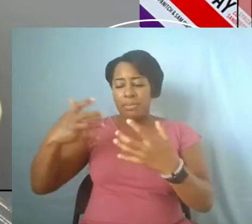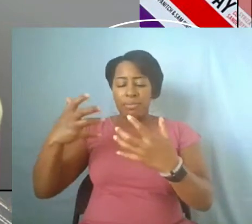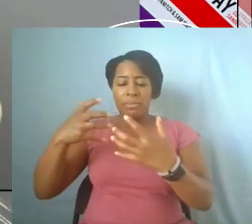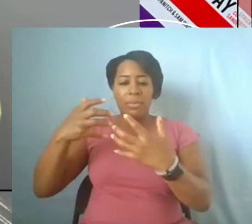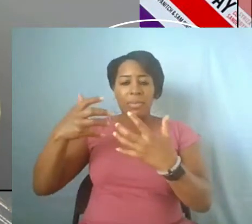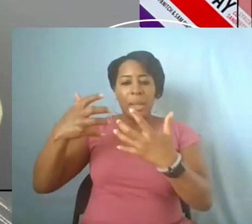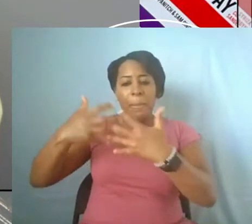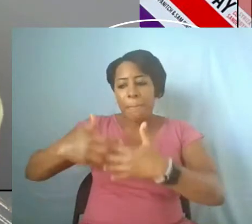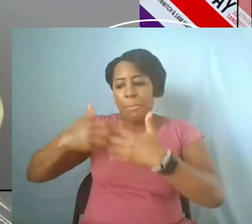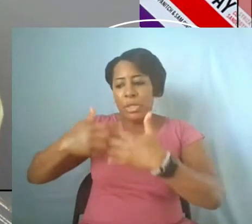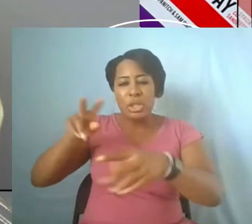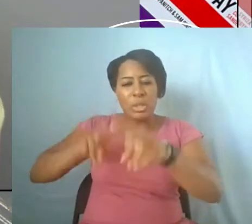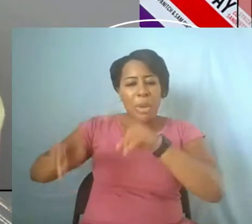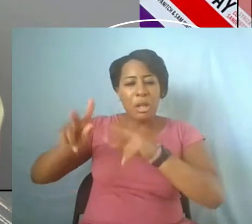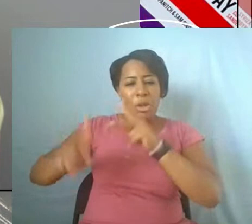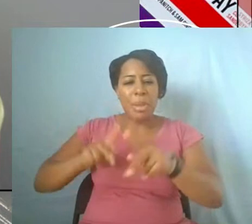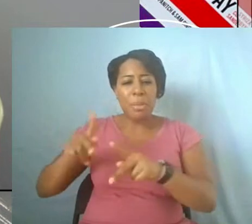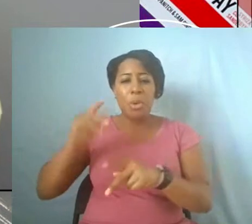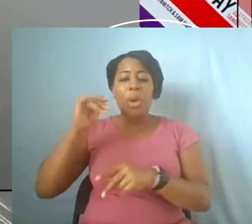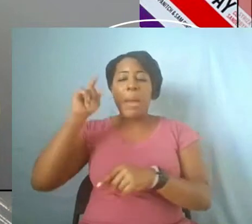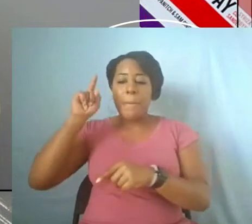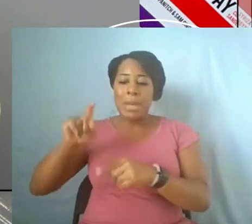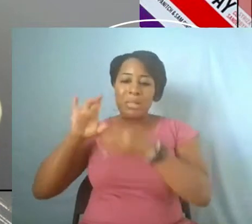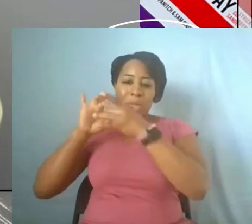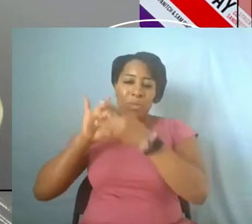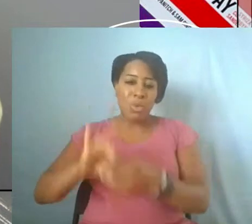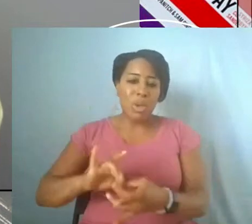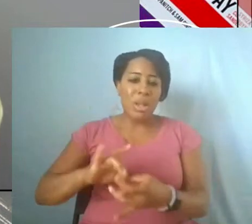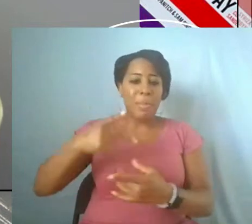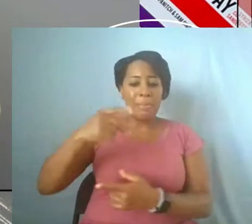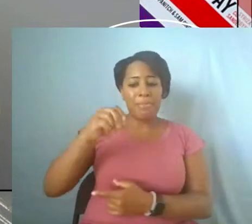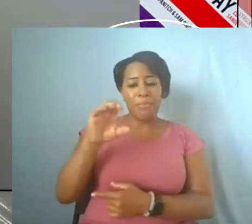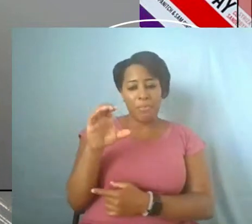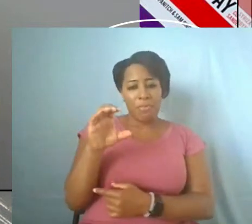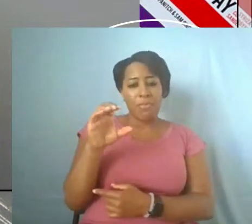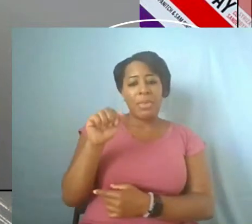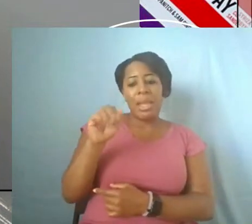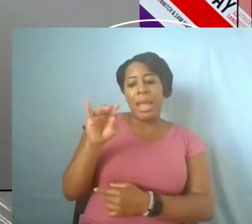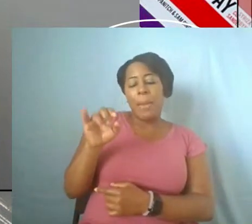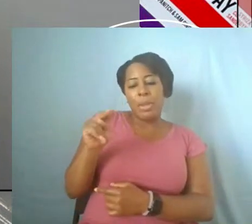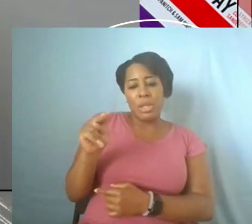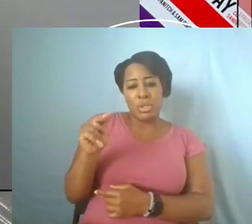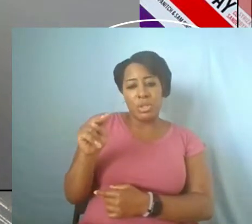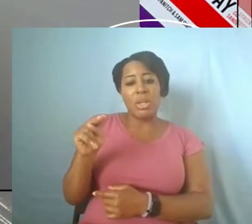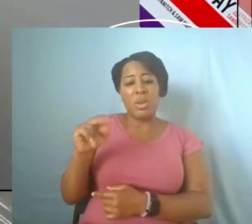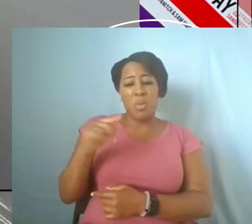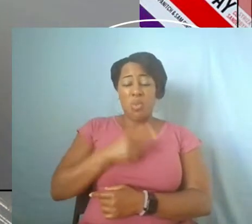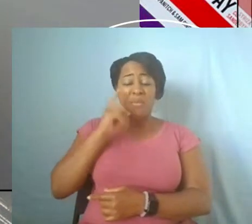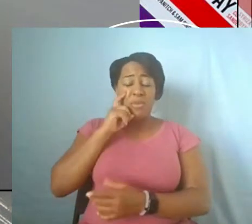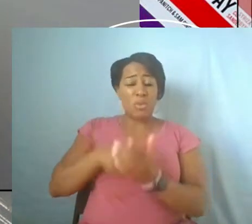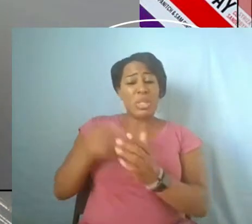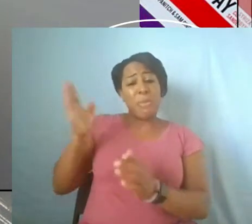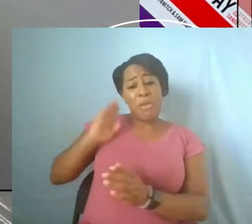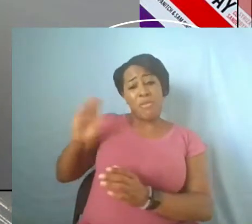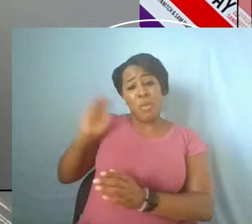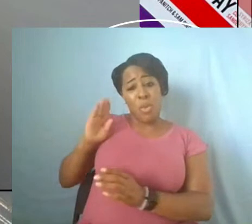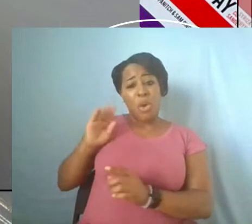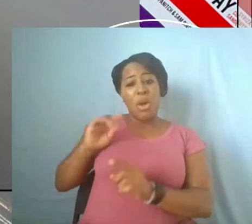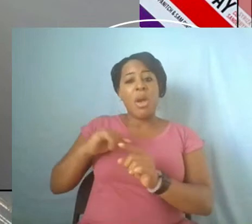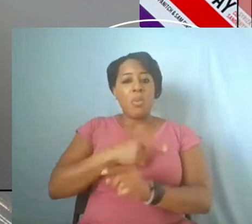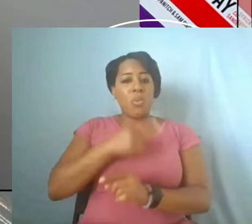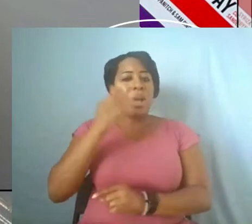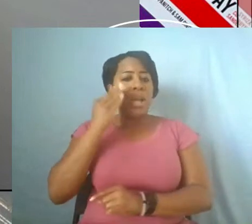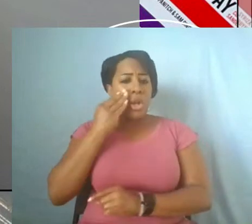abolition. These were, of course, the kinds of reform trends and expansion that we saw right before this moment. And we know that there will be